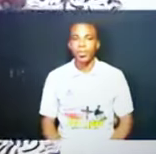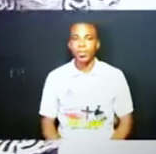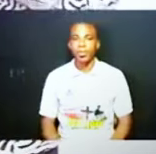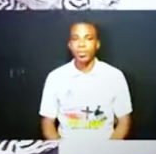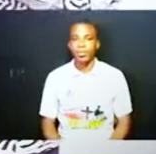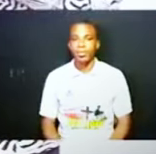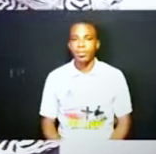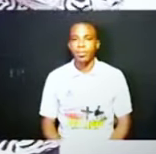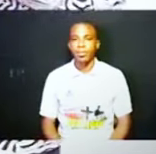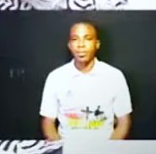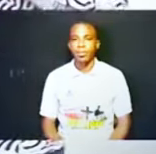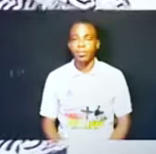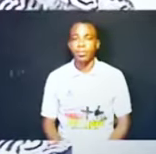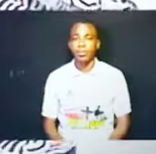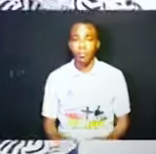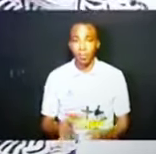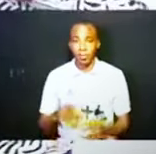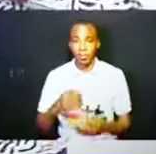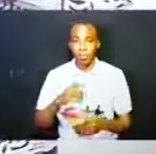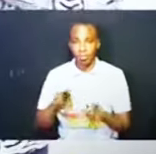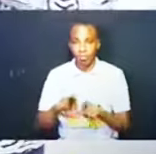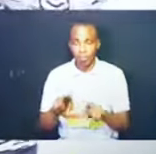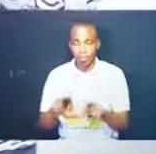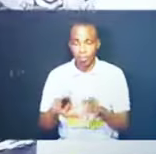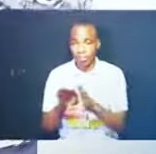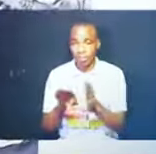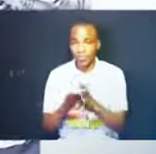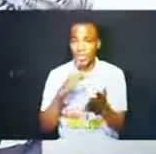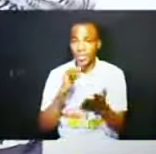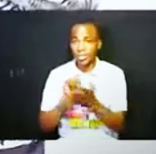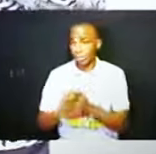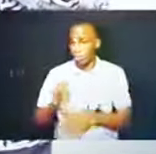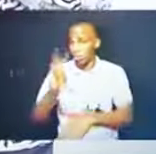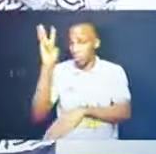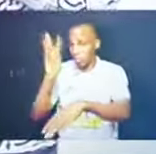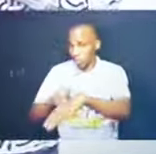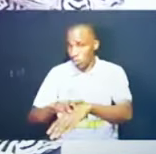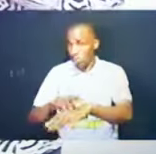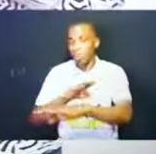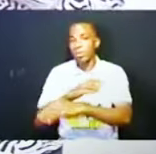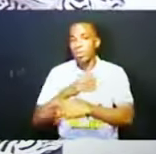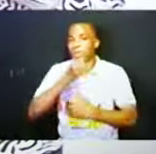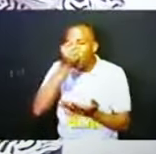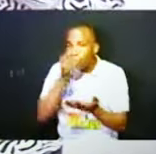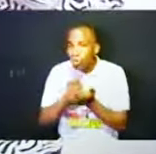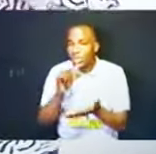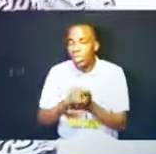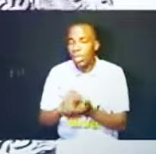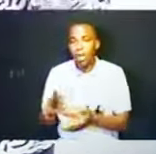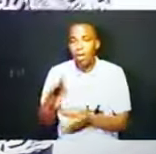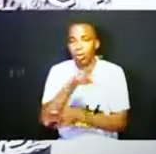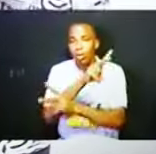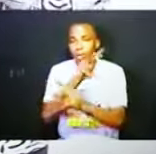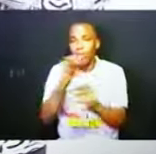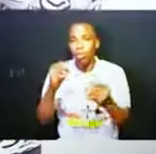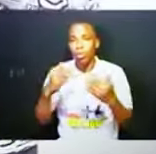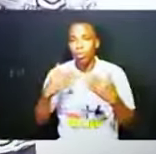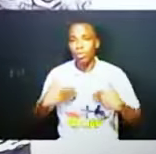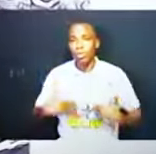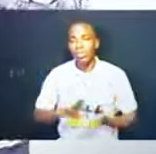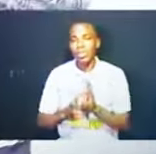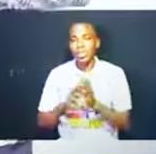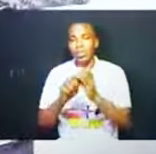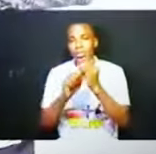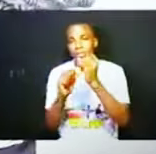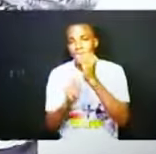Now see to it that no one falls short of the grace of God, and that